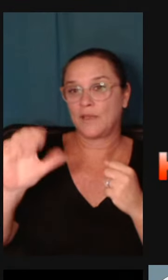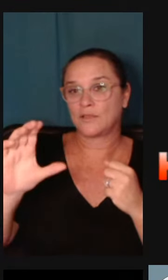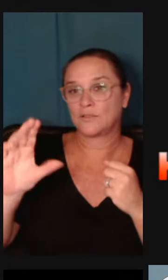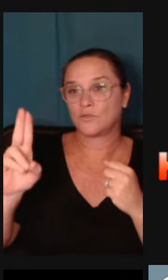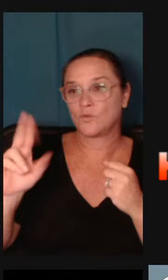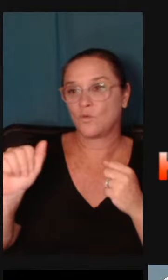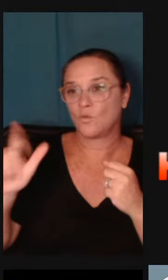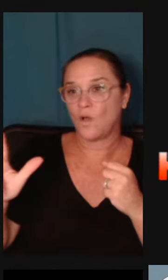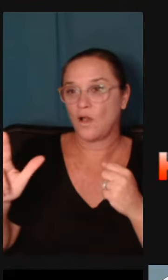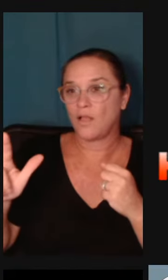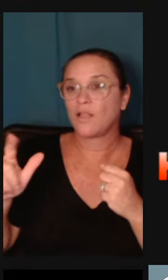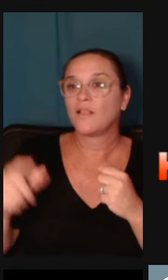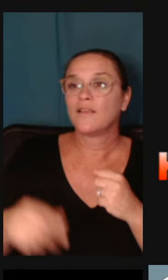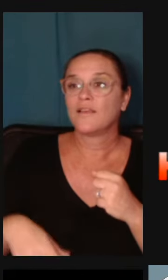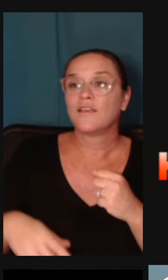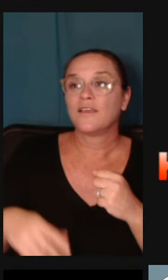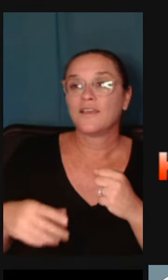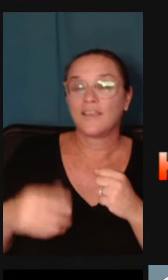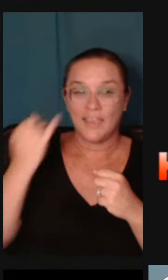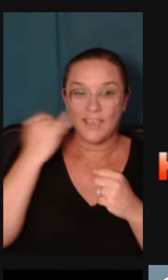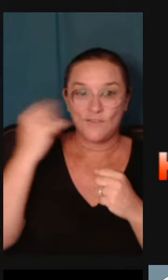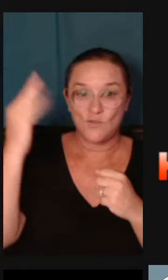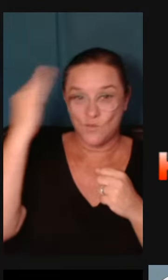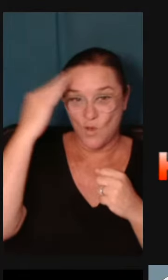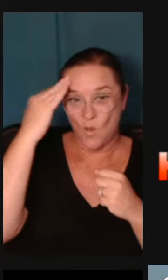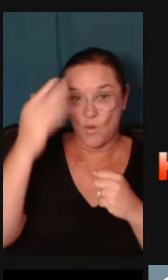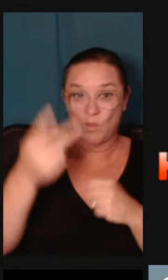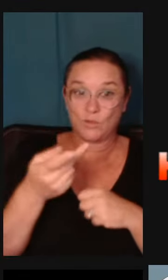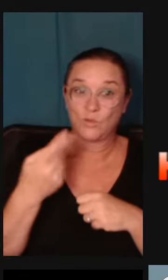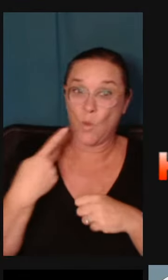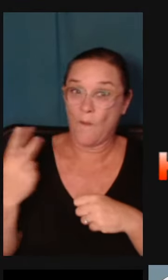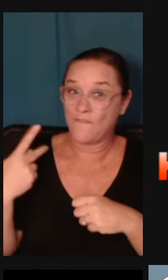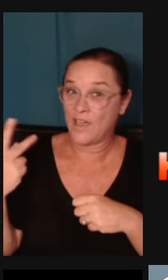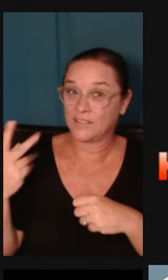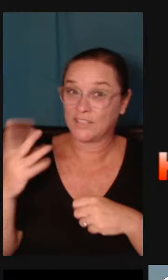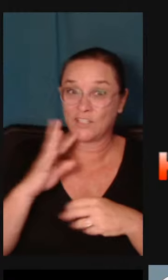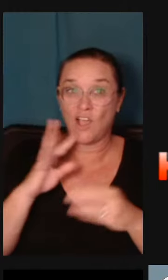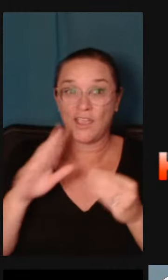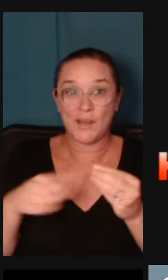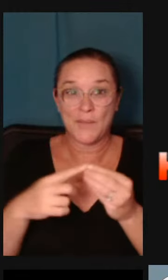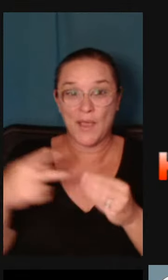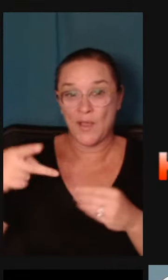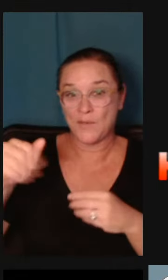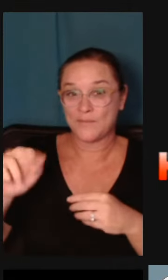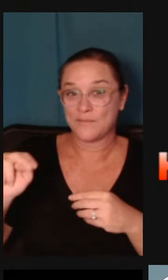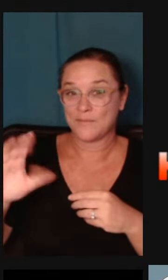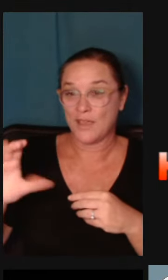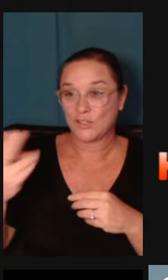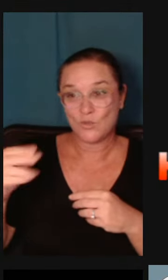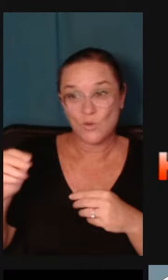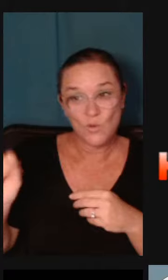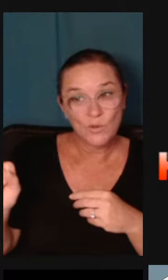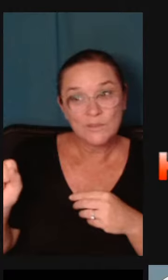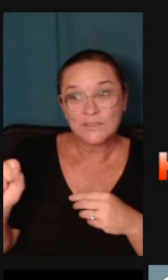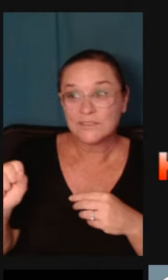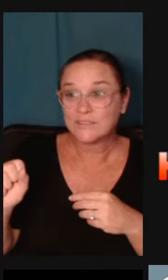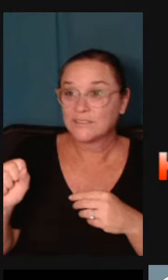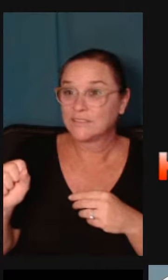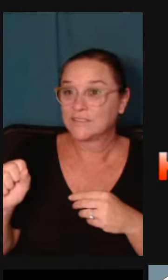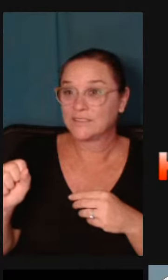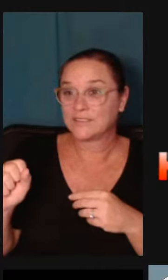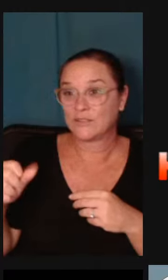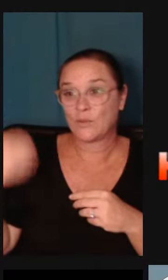should get there early if you know anything about Dane and I talking about ponchos. They are